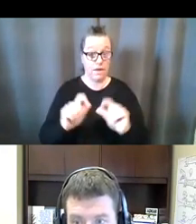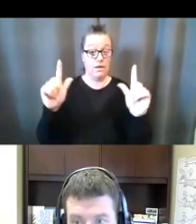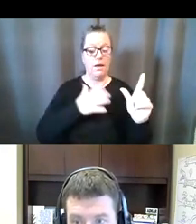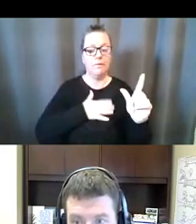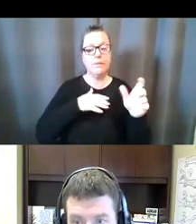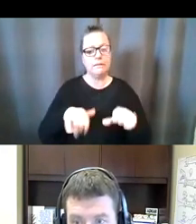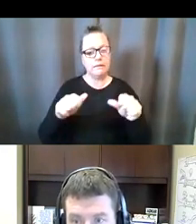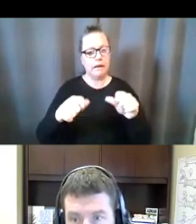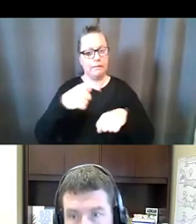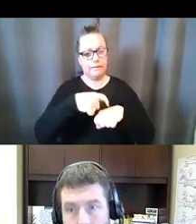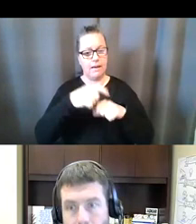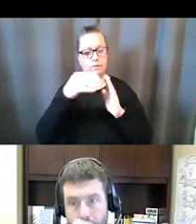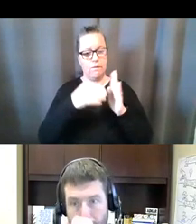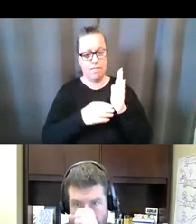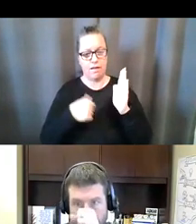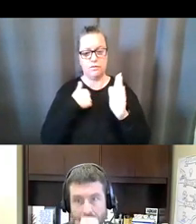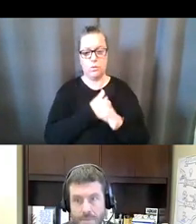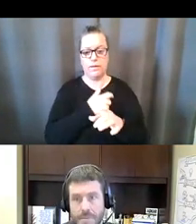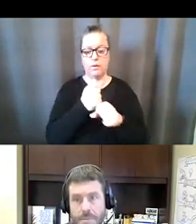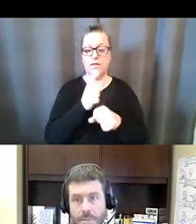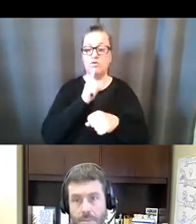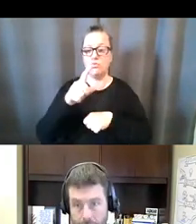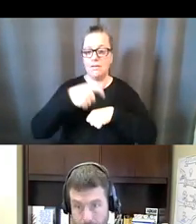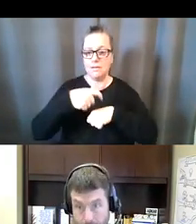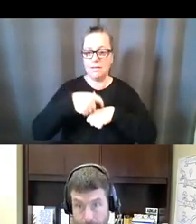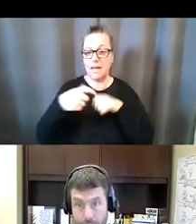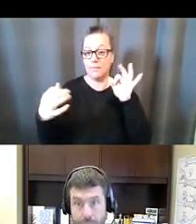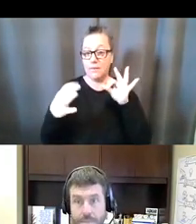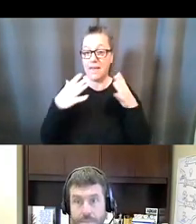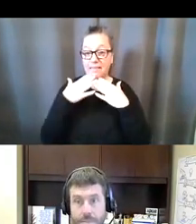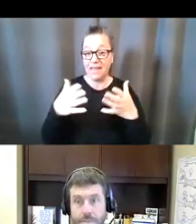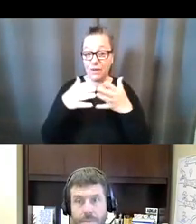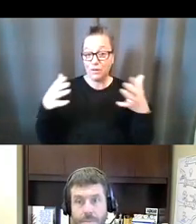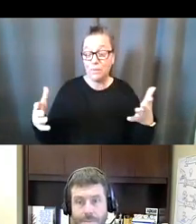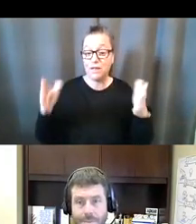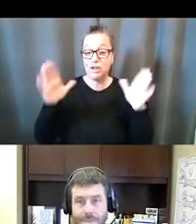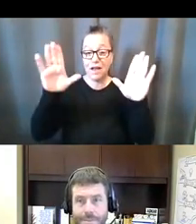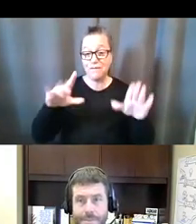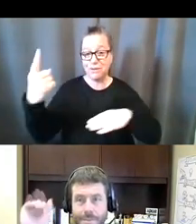the time to complete that survey so that we can get your real-time feedback. Thank you all so much and have a great day.